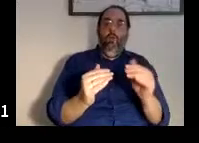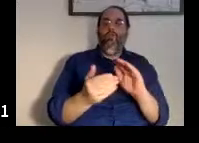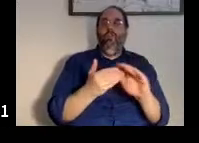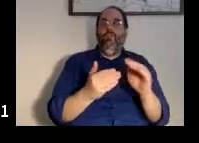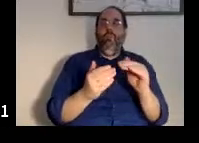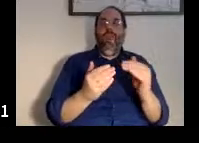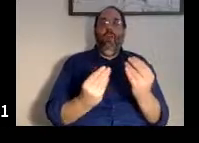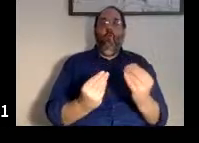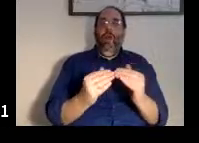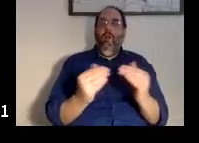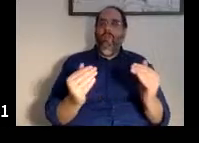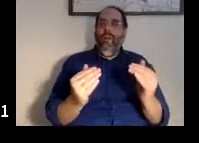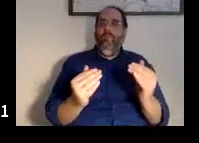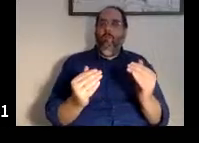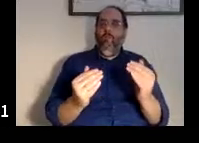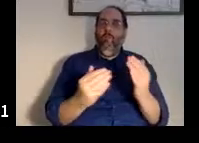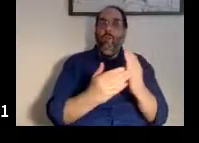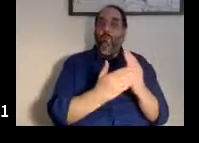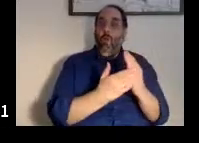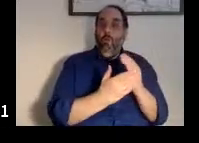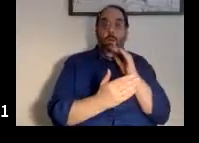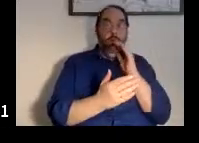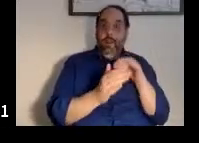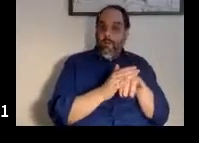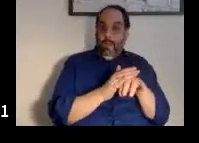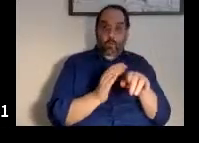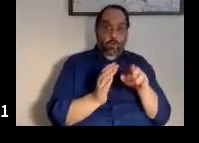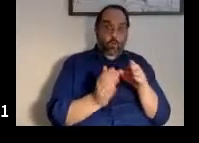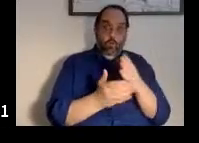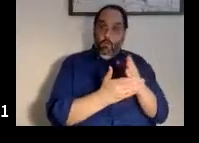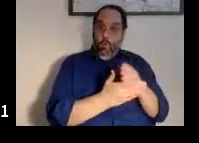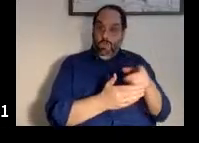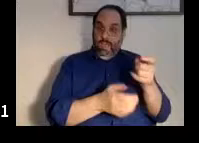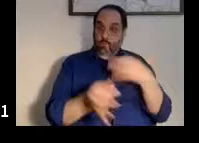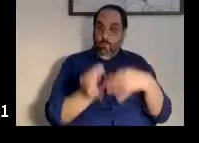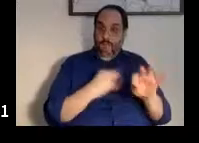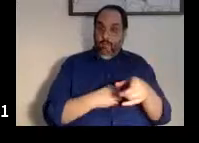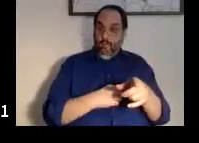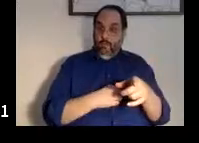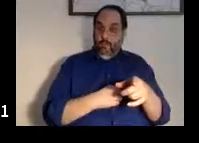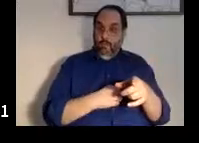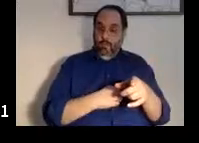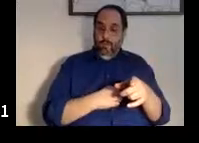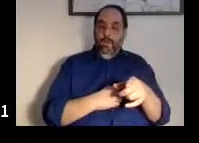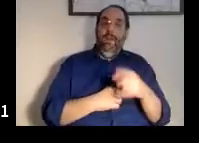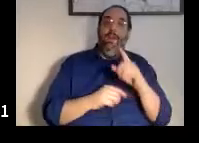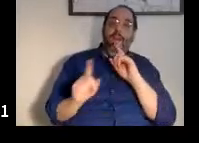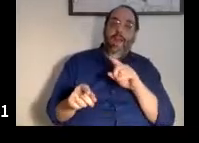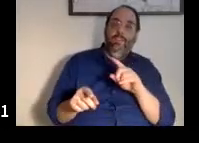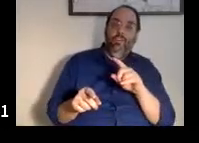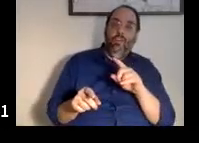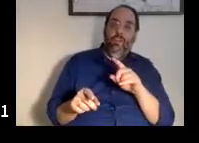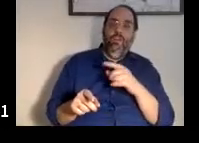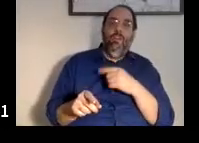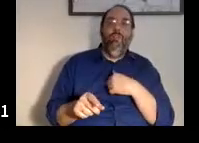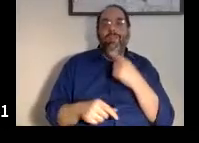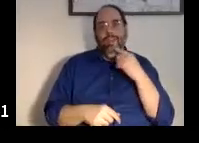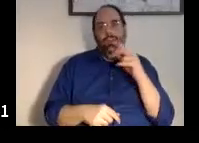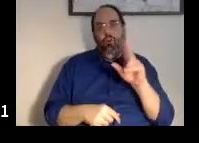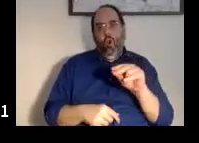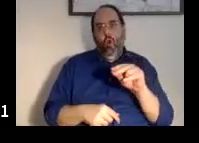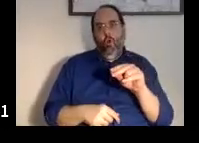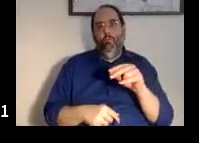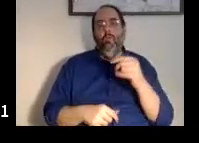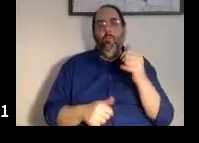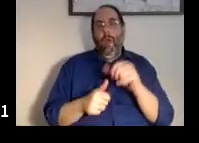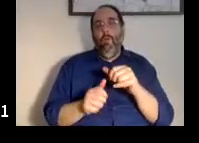ground level play components are not accessible, do the components need to be replaced? And the answer here we give is no. The rule of